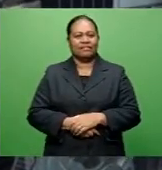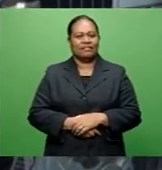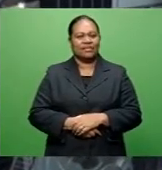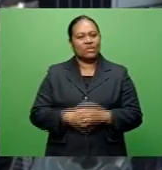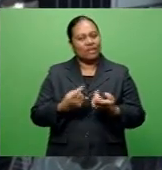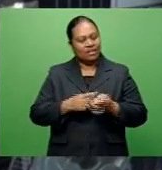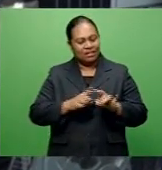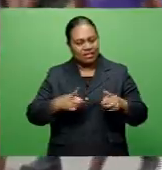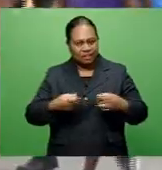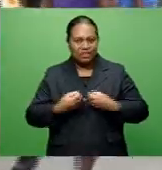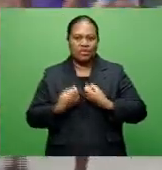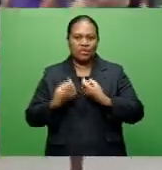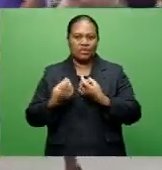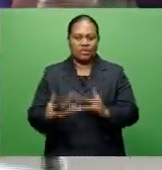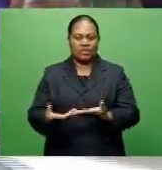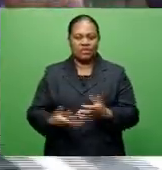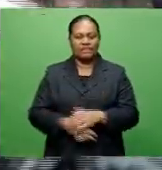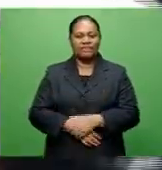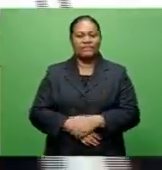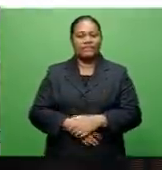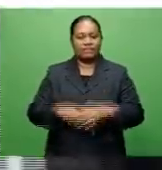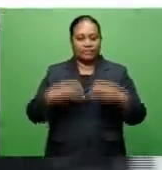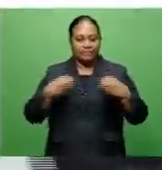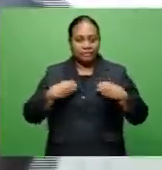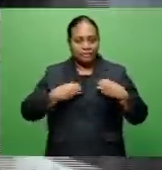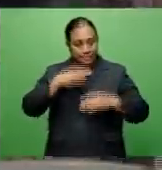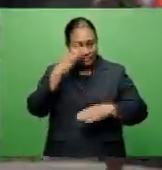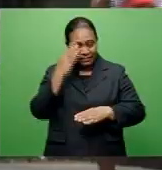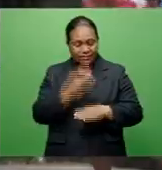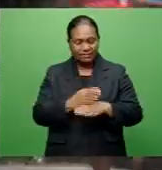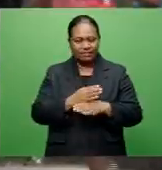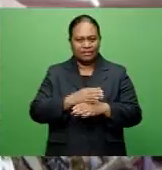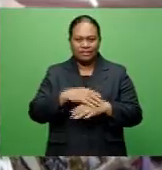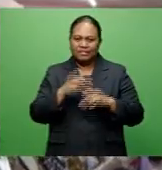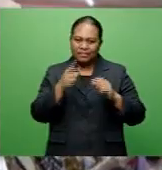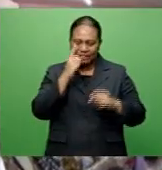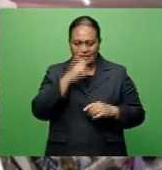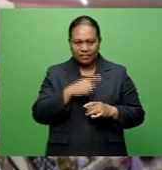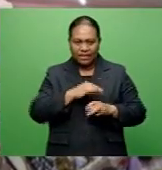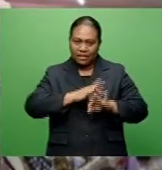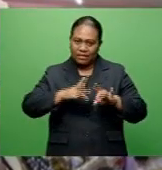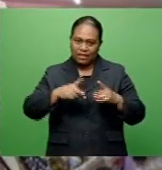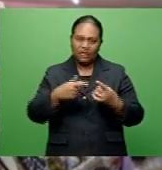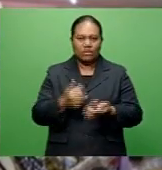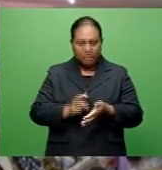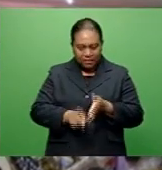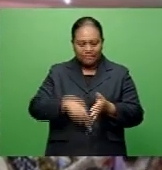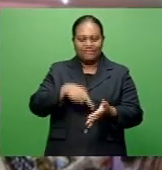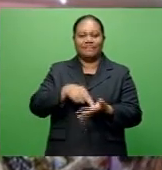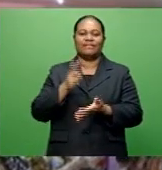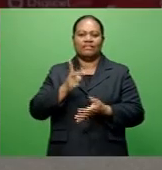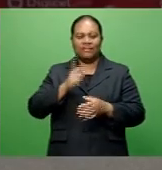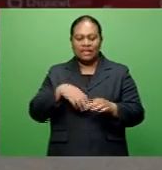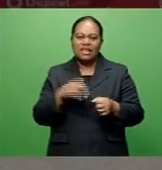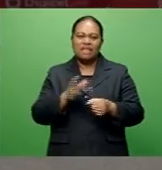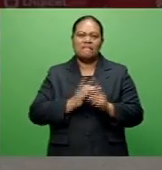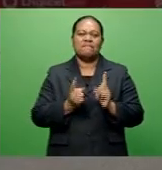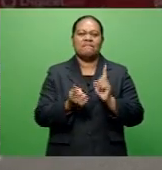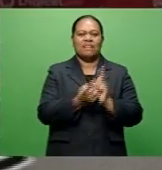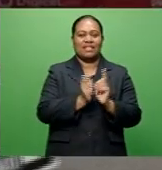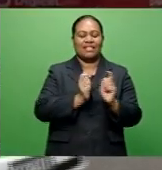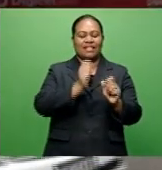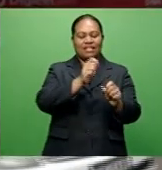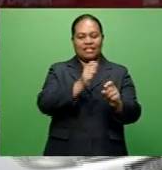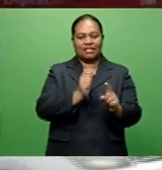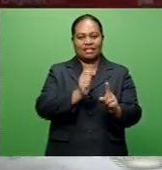and ready to serve. Businesses are hopeful that sales will soon pick up so they can meet their weekly targets. Dipesh